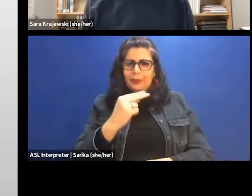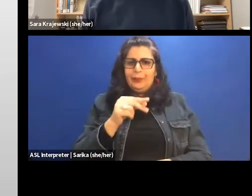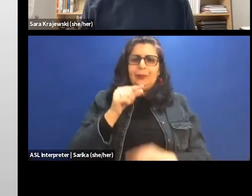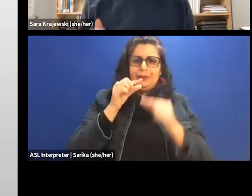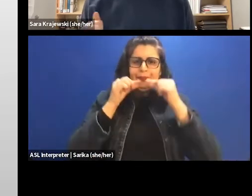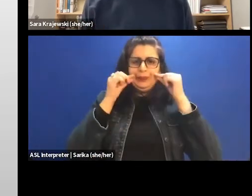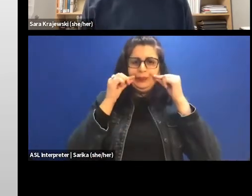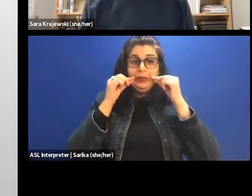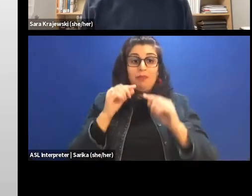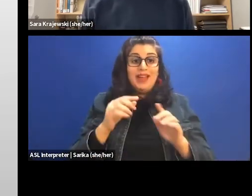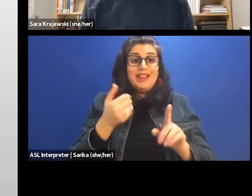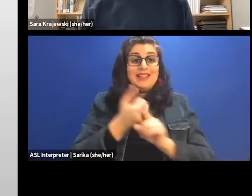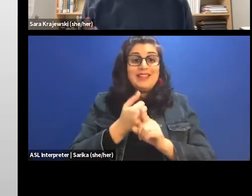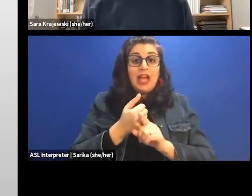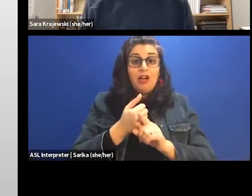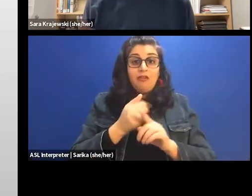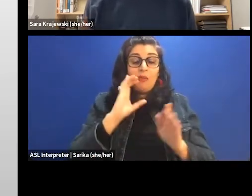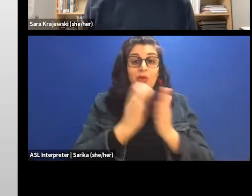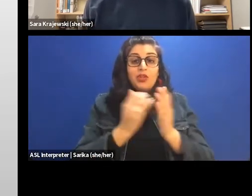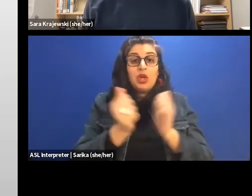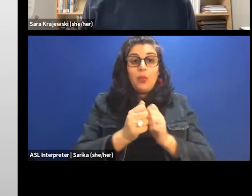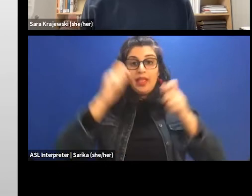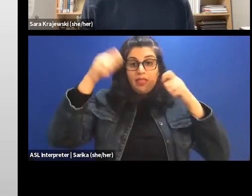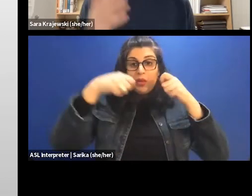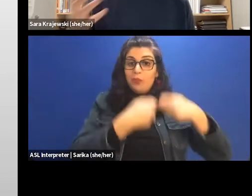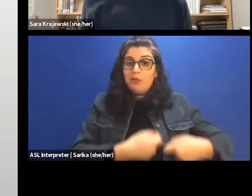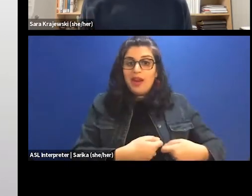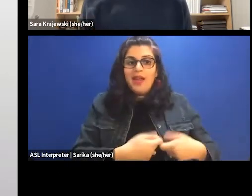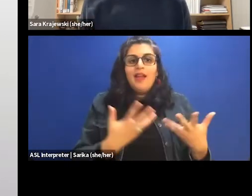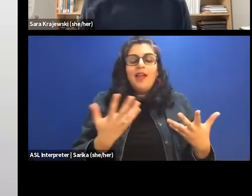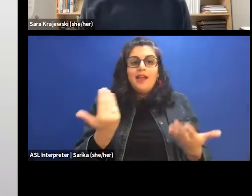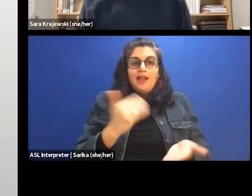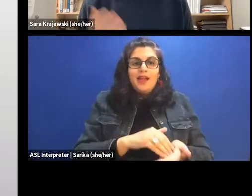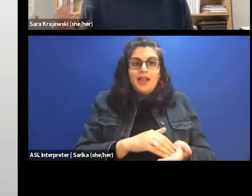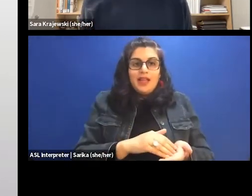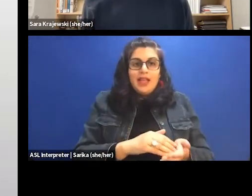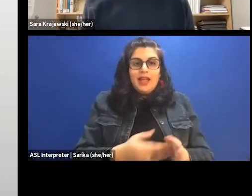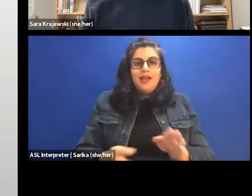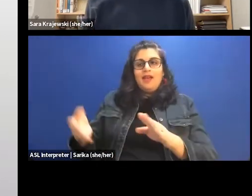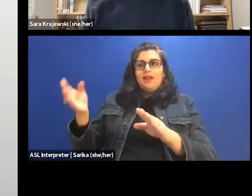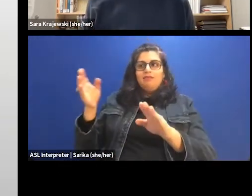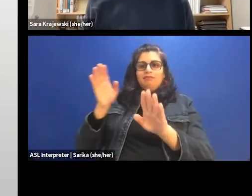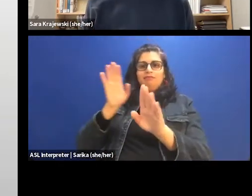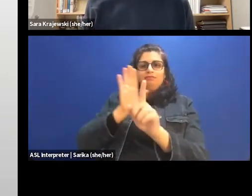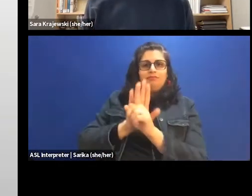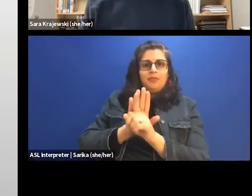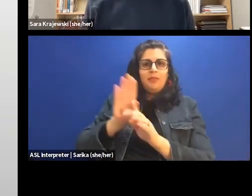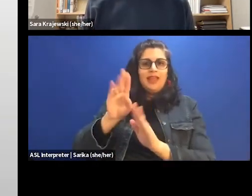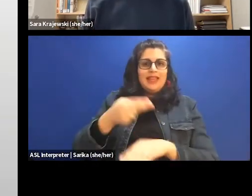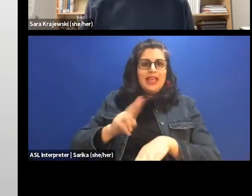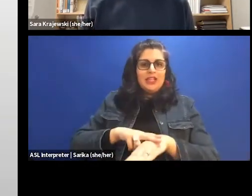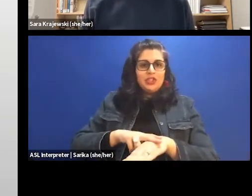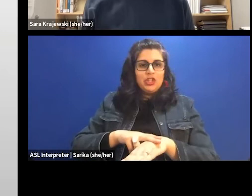braid, she places herself amidst nature, again represented by this lush green foliage.